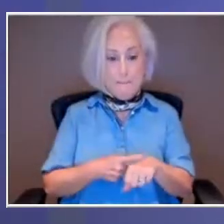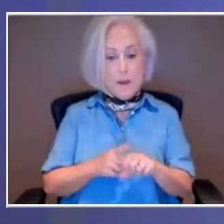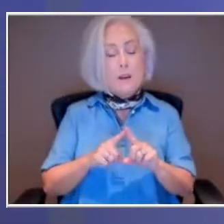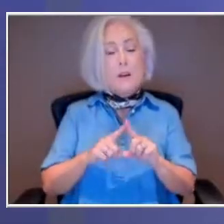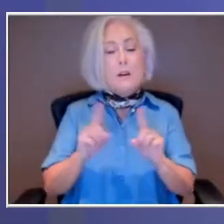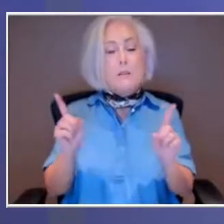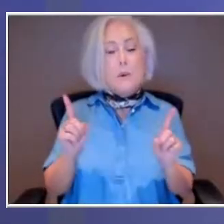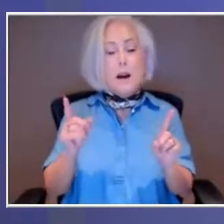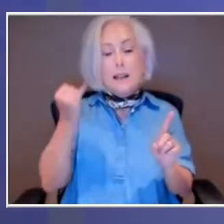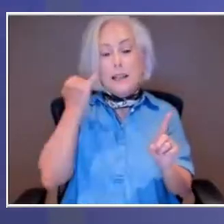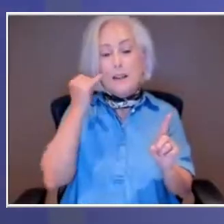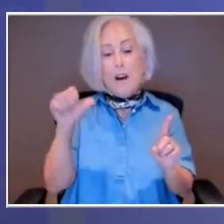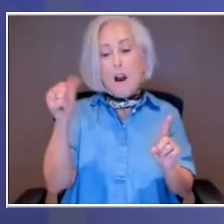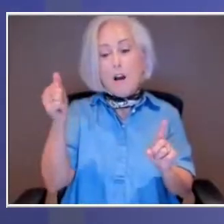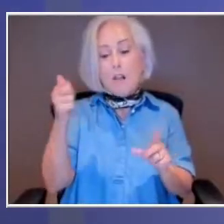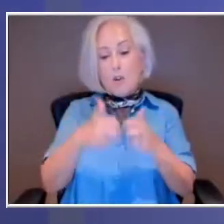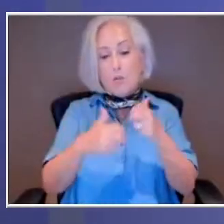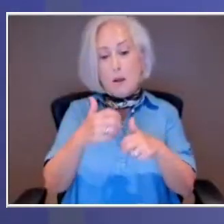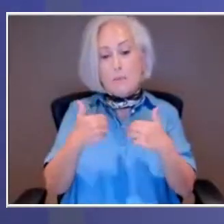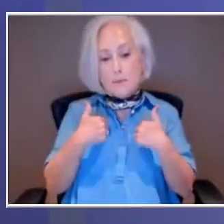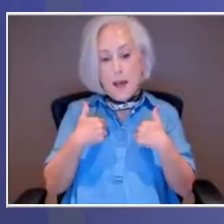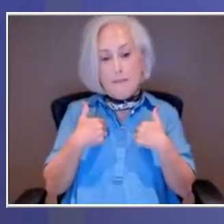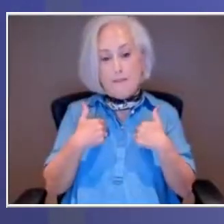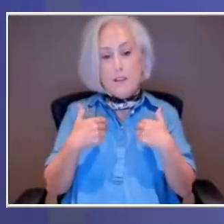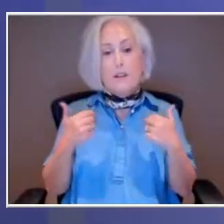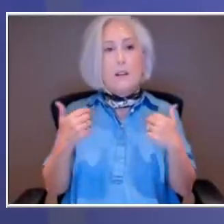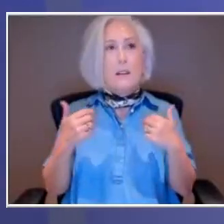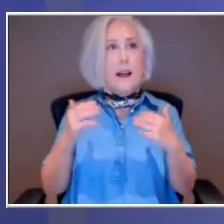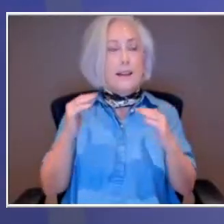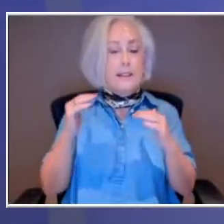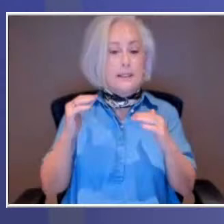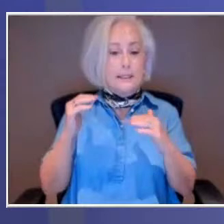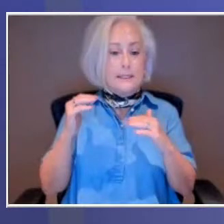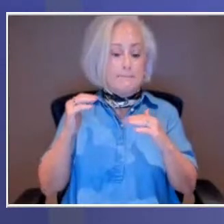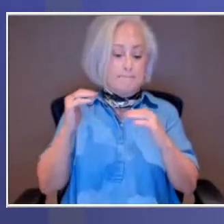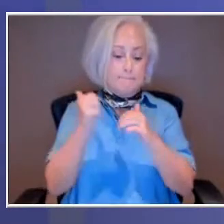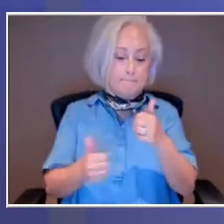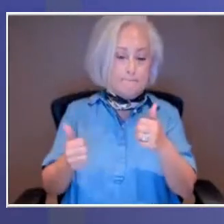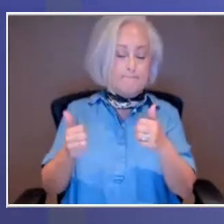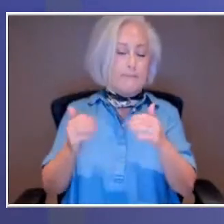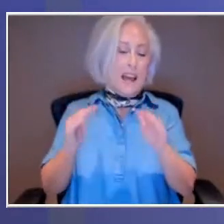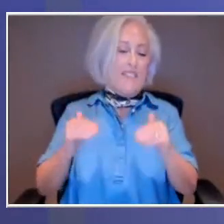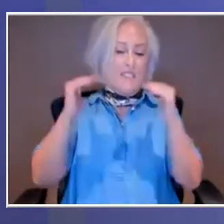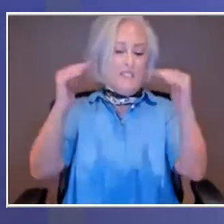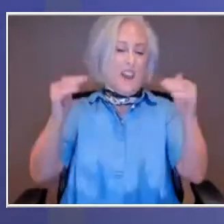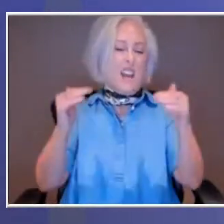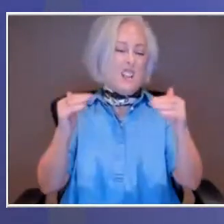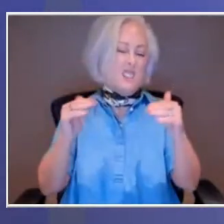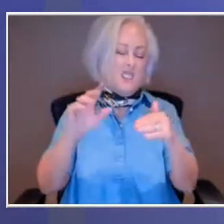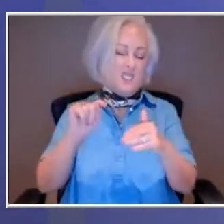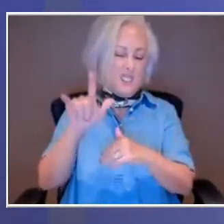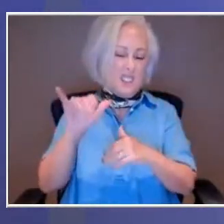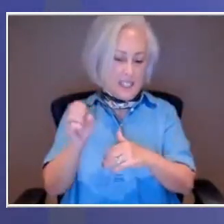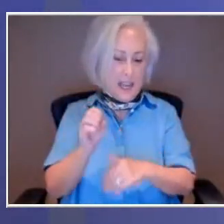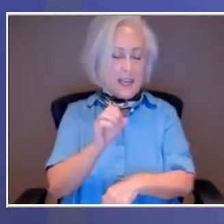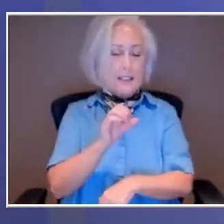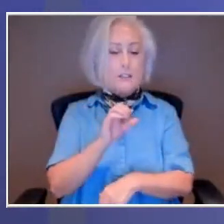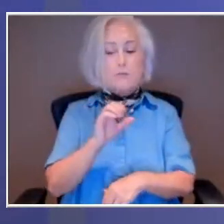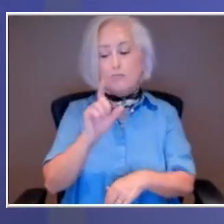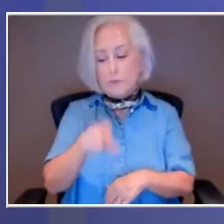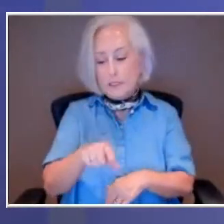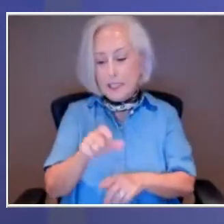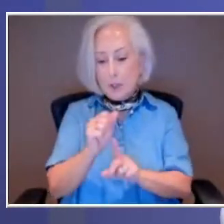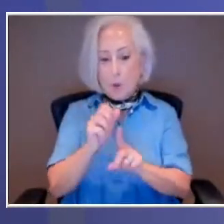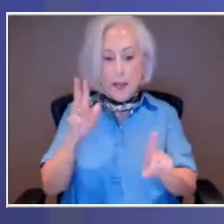have other issues going on, we have an advanced stage breast cancer, we need chemotherapy, we need radiation. Like we said, we can start with an expander